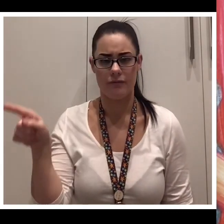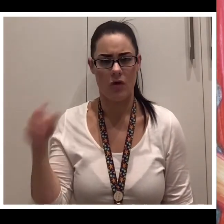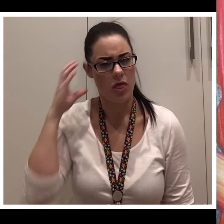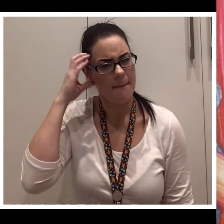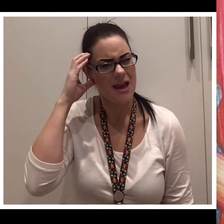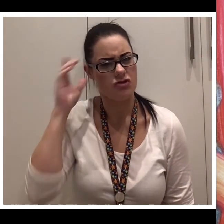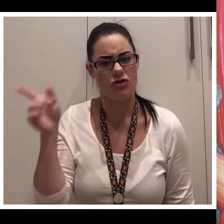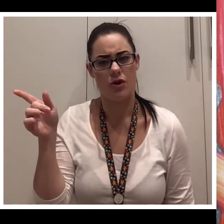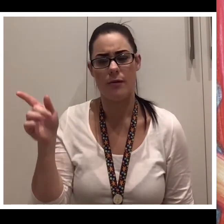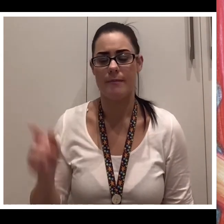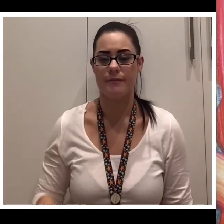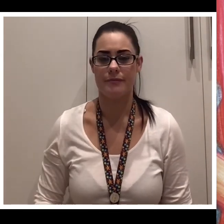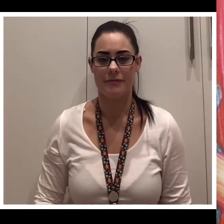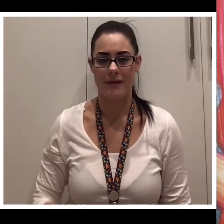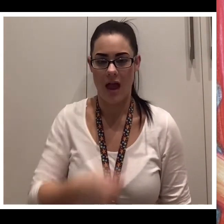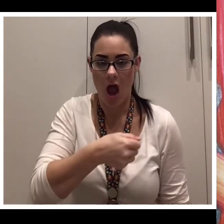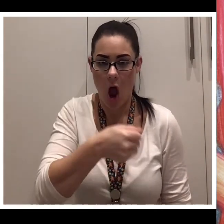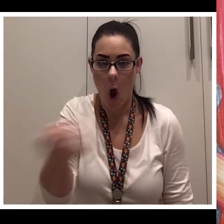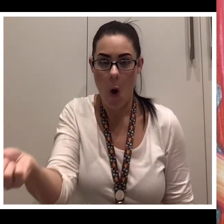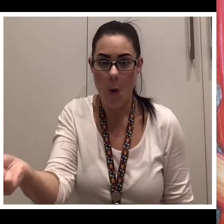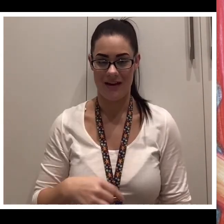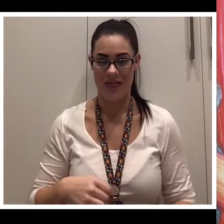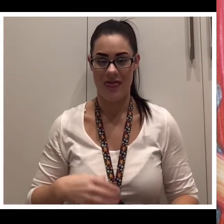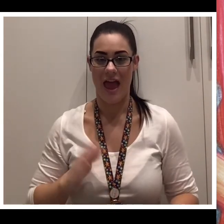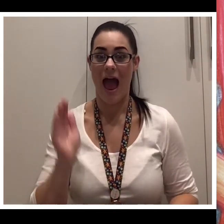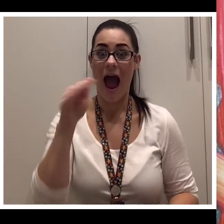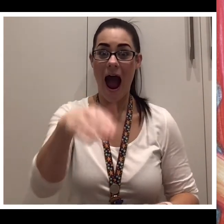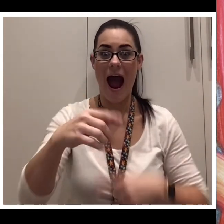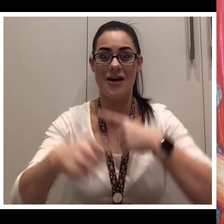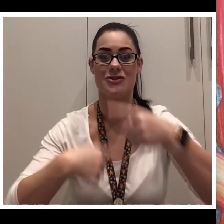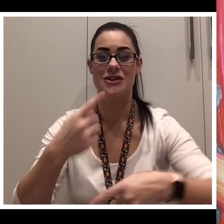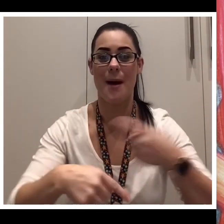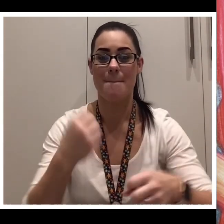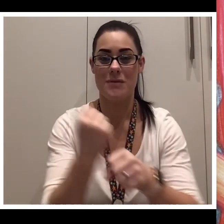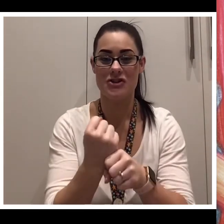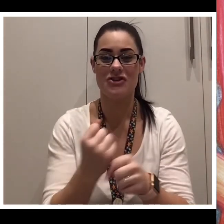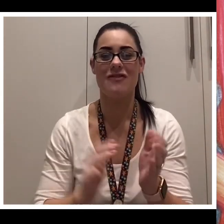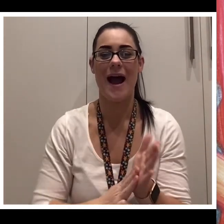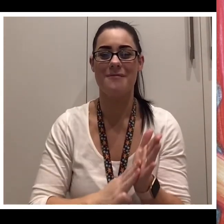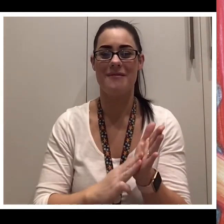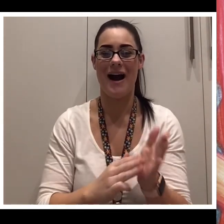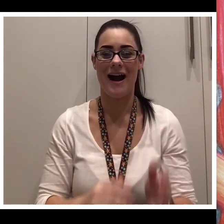They opened the wardrobe door and out tumbled Grandma.